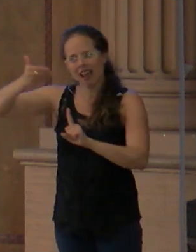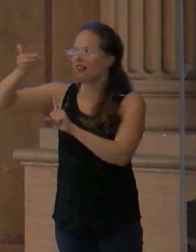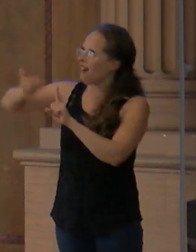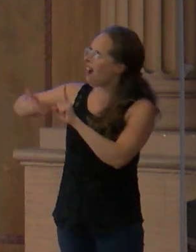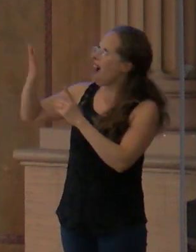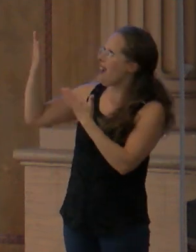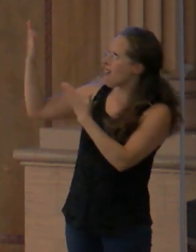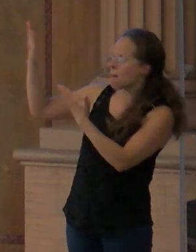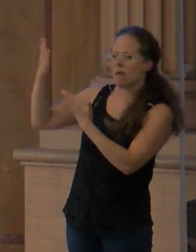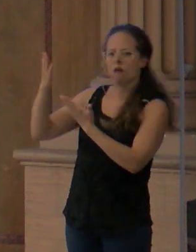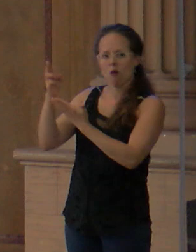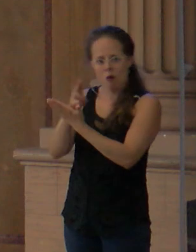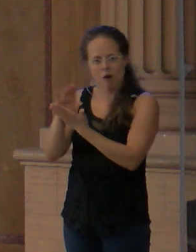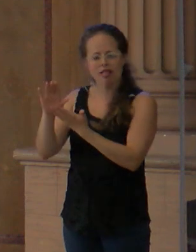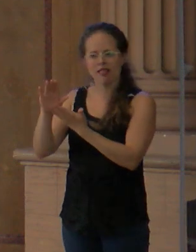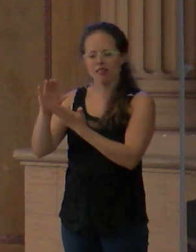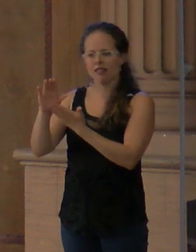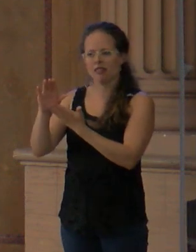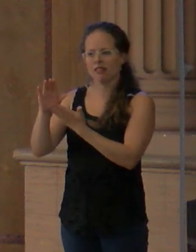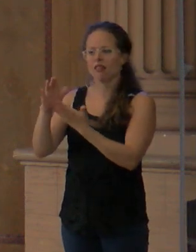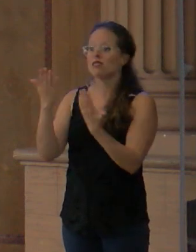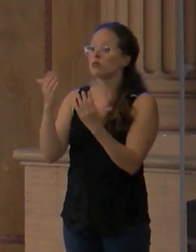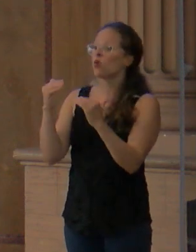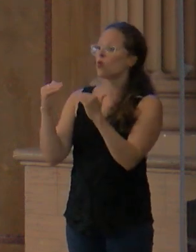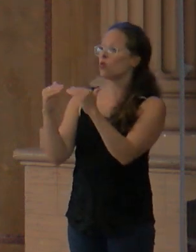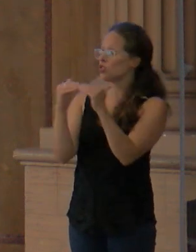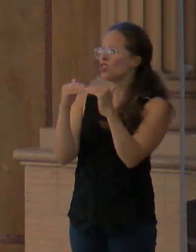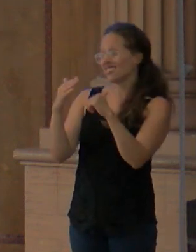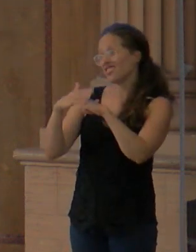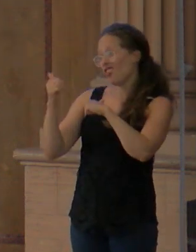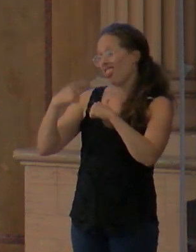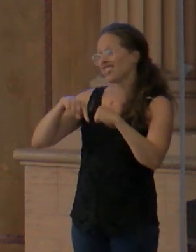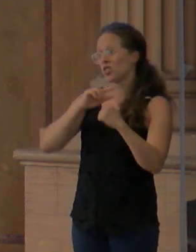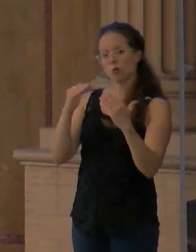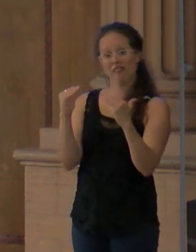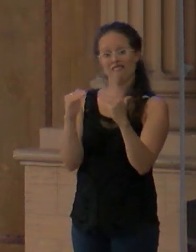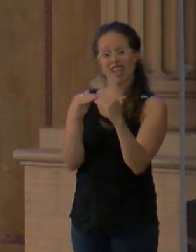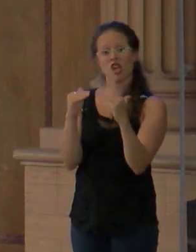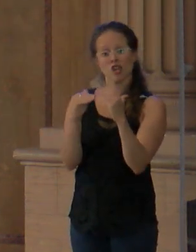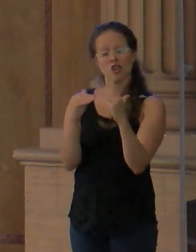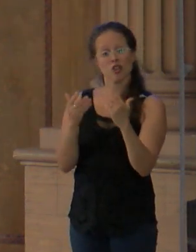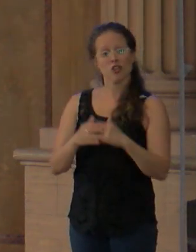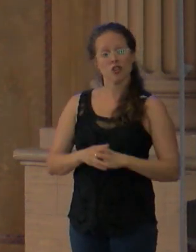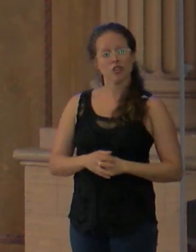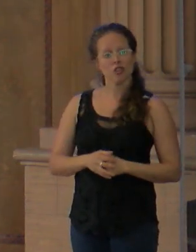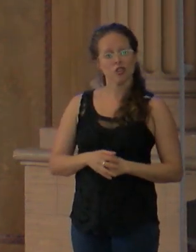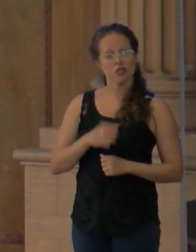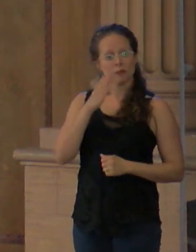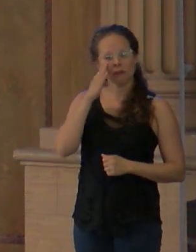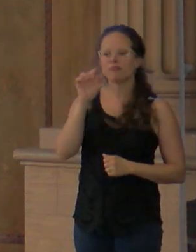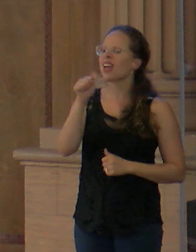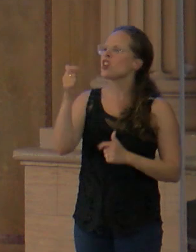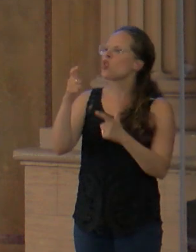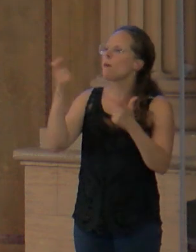So justice calls us to be fair in our dealings and in our measurements. Another big facet of justice in Proverbs is fairness